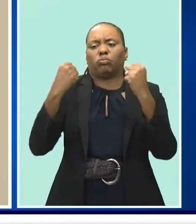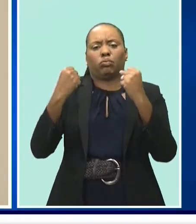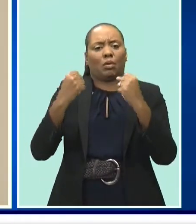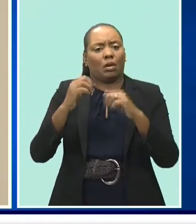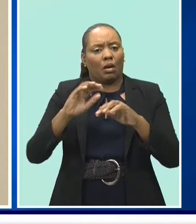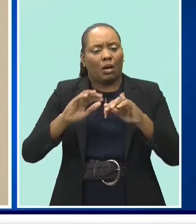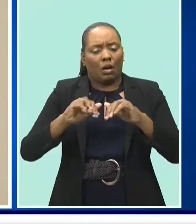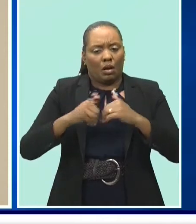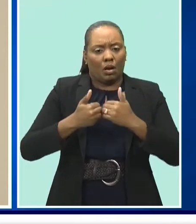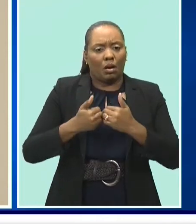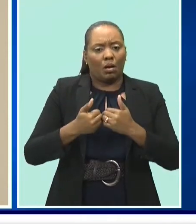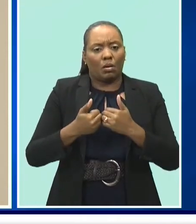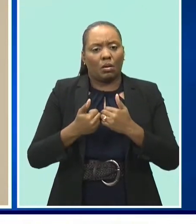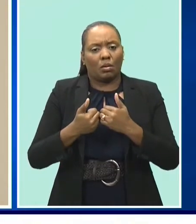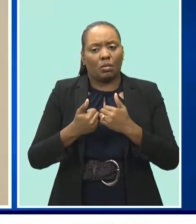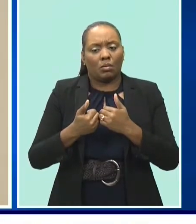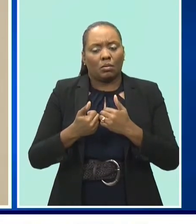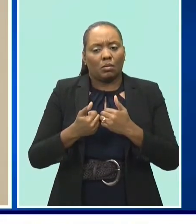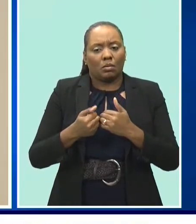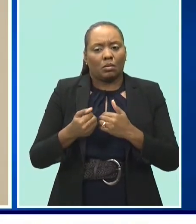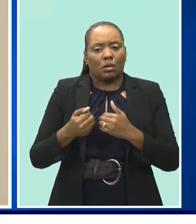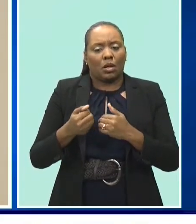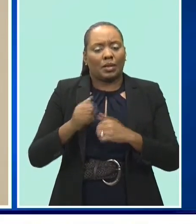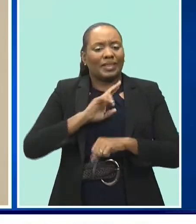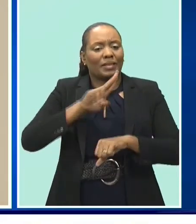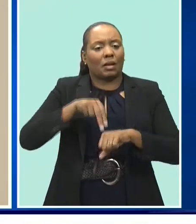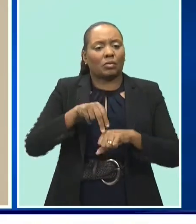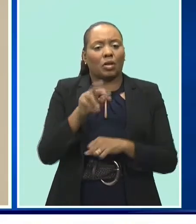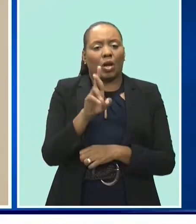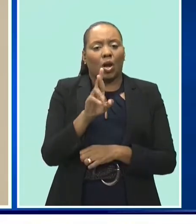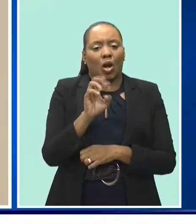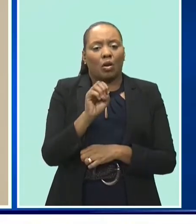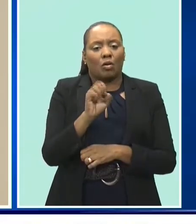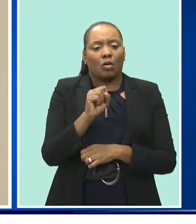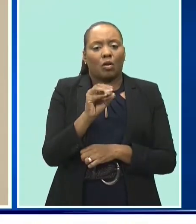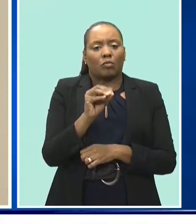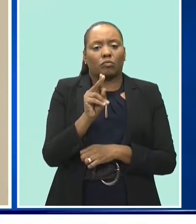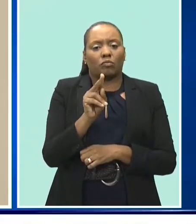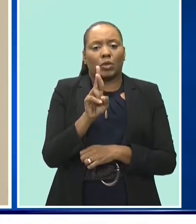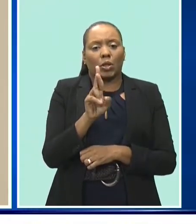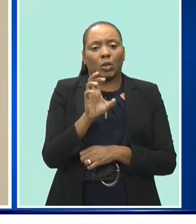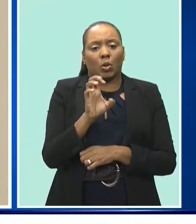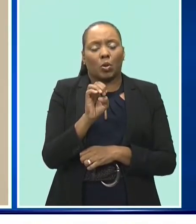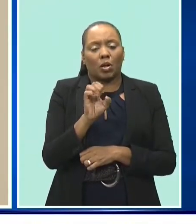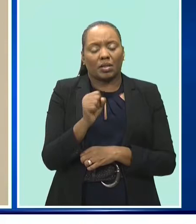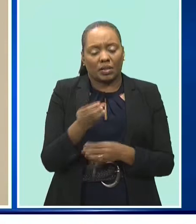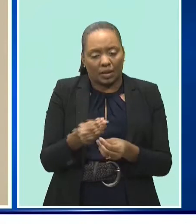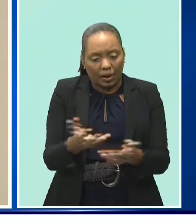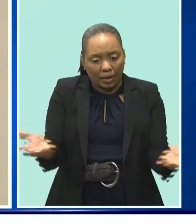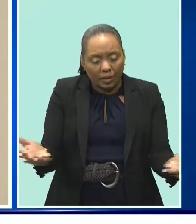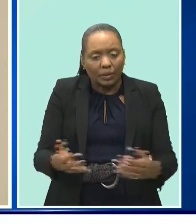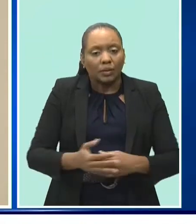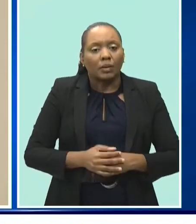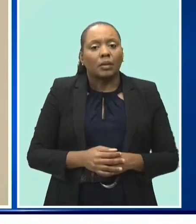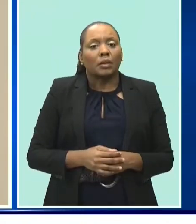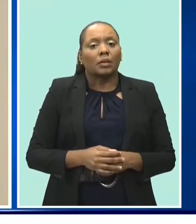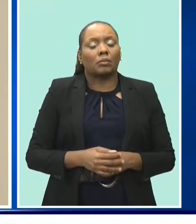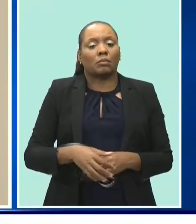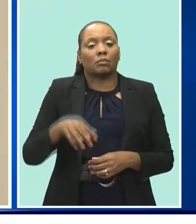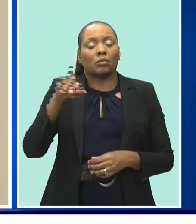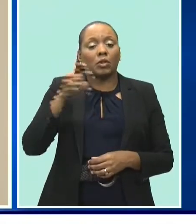natural resources, the availability of the effective water and